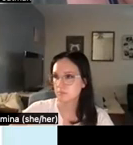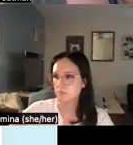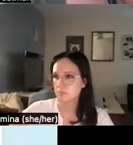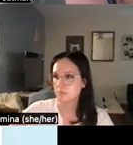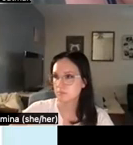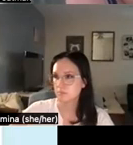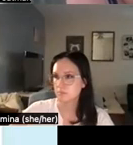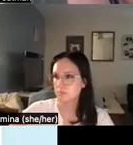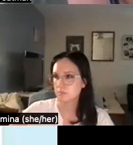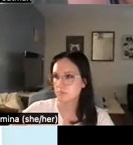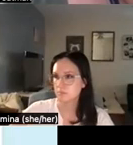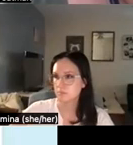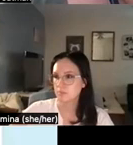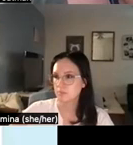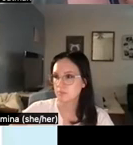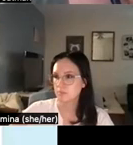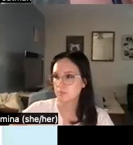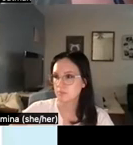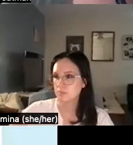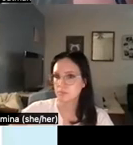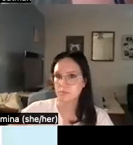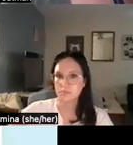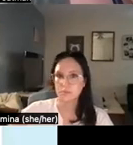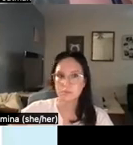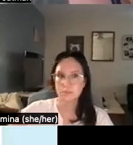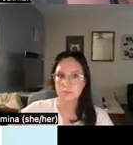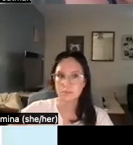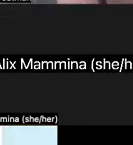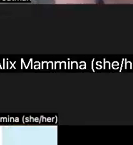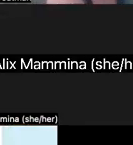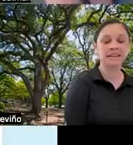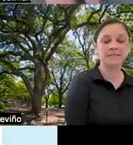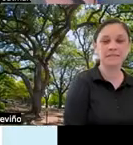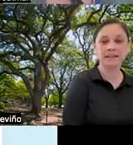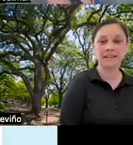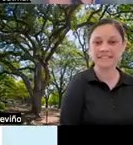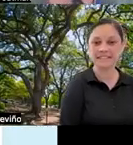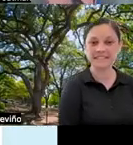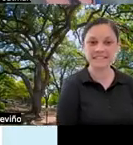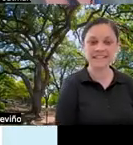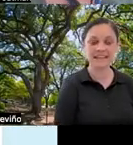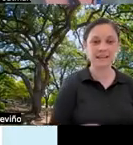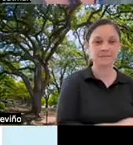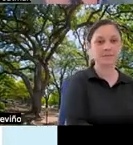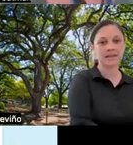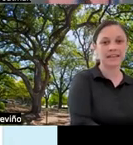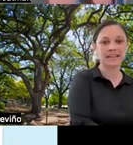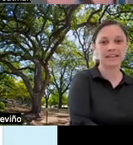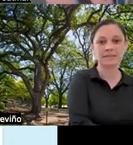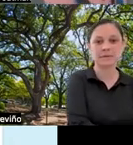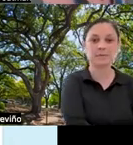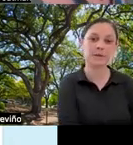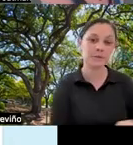services related to employment / income, training / education, and finances. So we